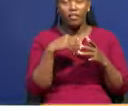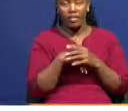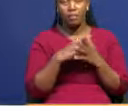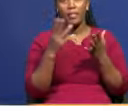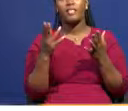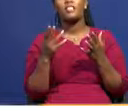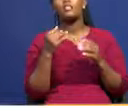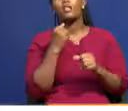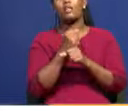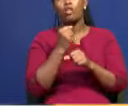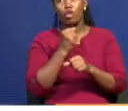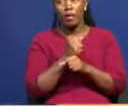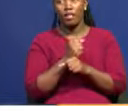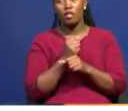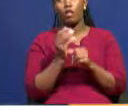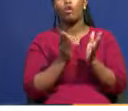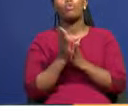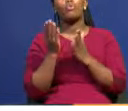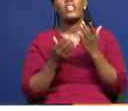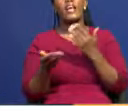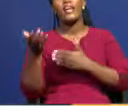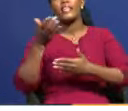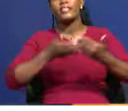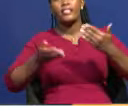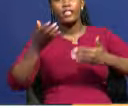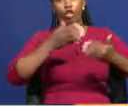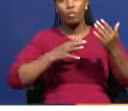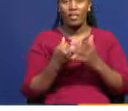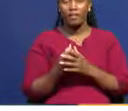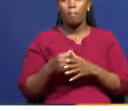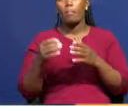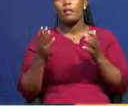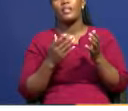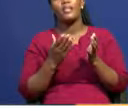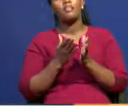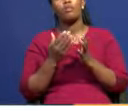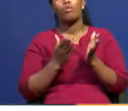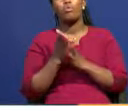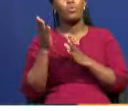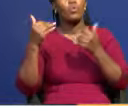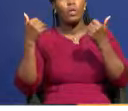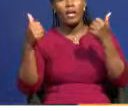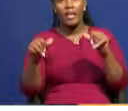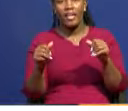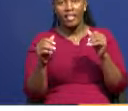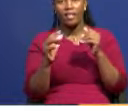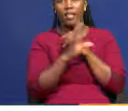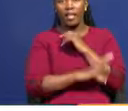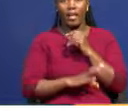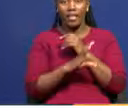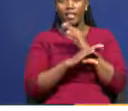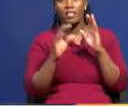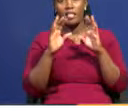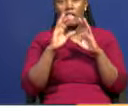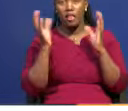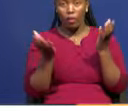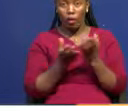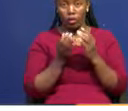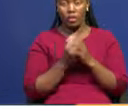capital is the gist of the economy mm-hmm. in any country in the world. Mm-hmm. And the human capital here is the